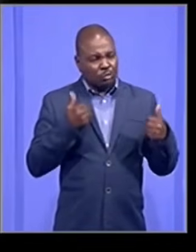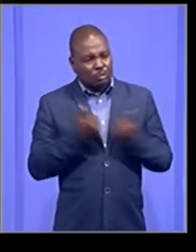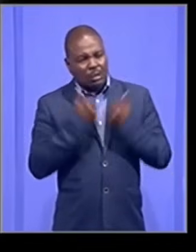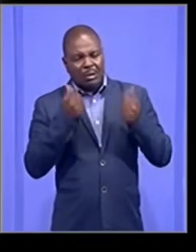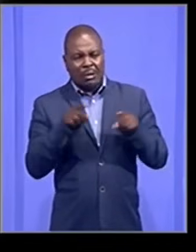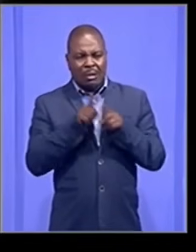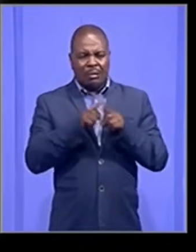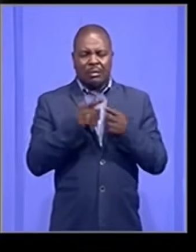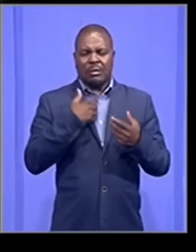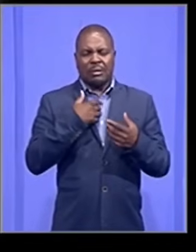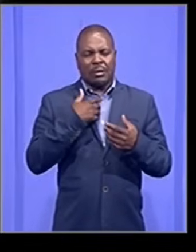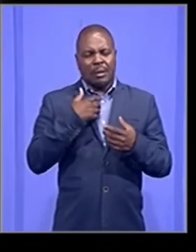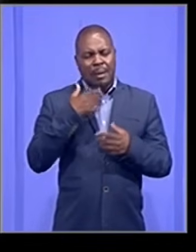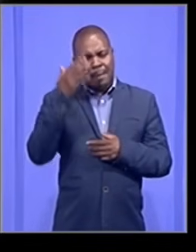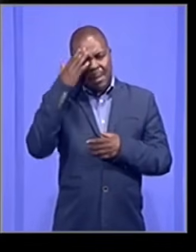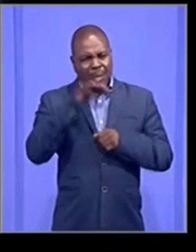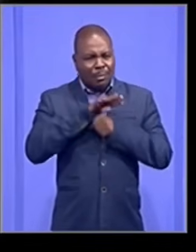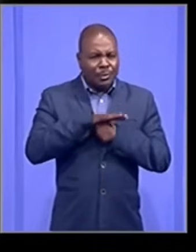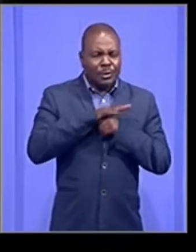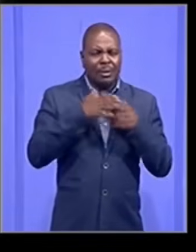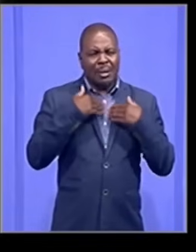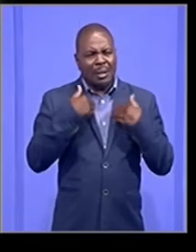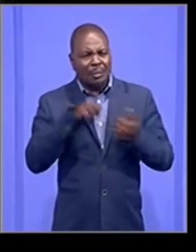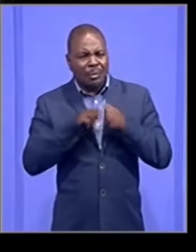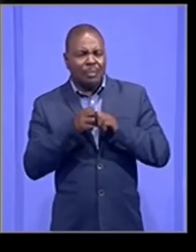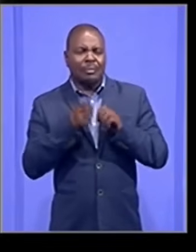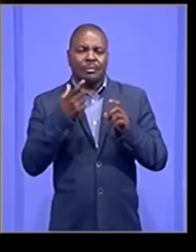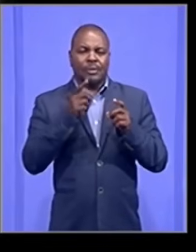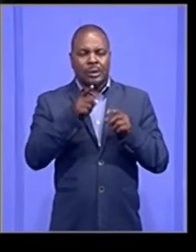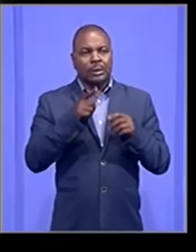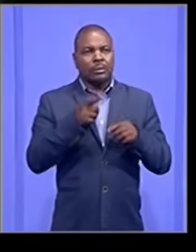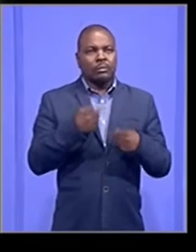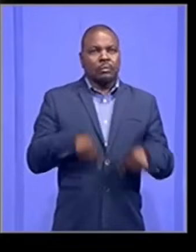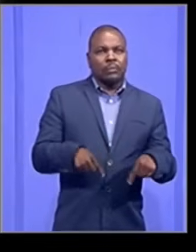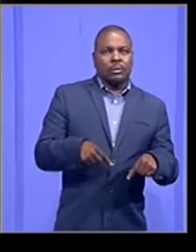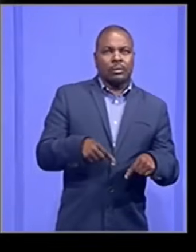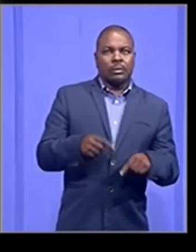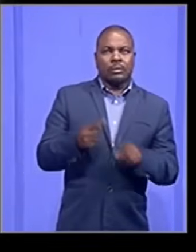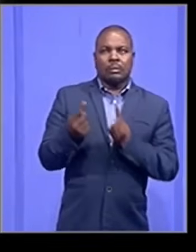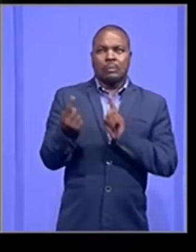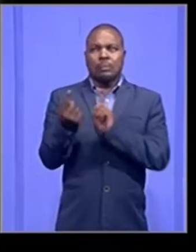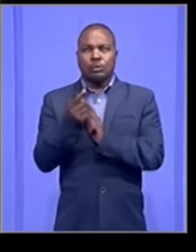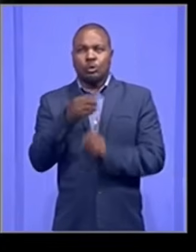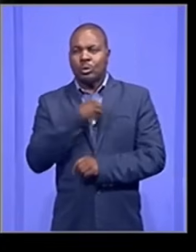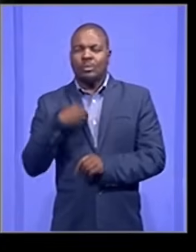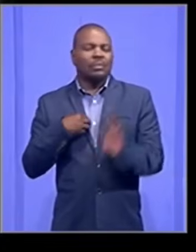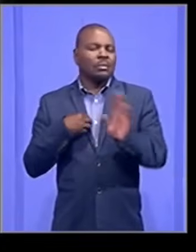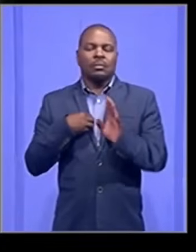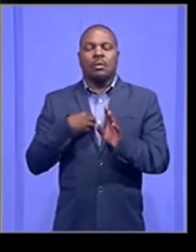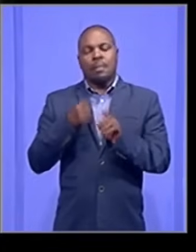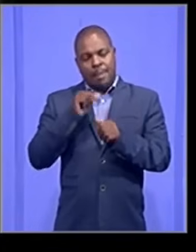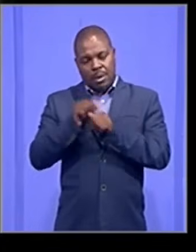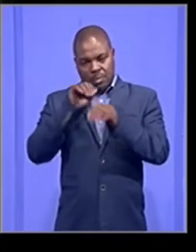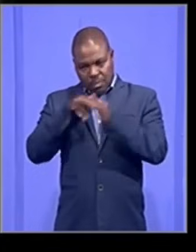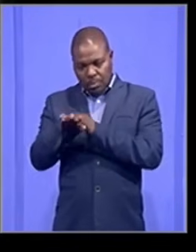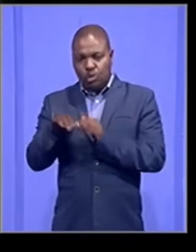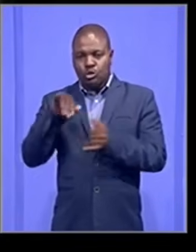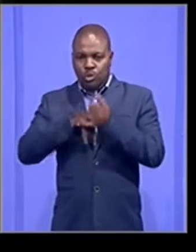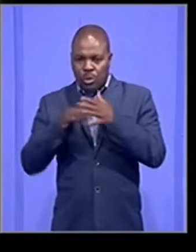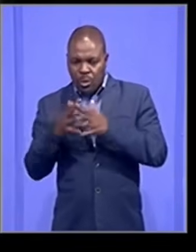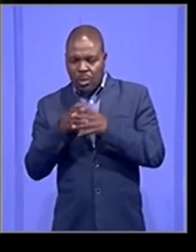sa tlhaloganyo, ga ba seka tshaba go a go bona ba ba maleba jaaka di-social worker